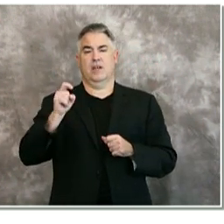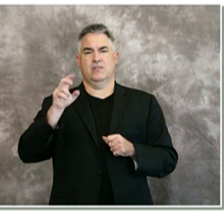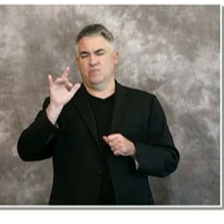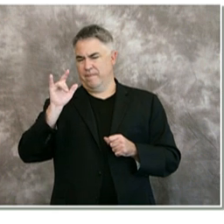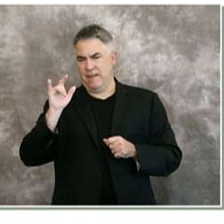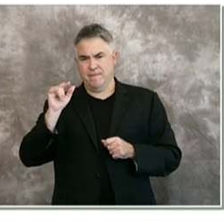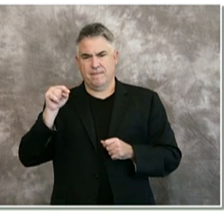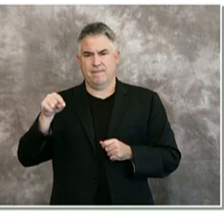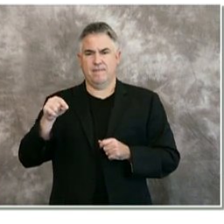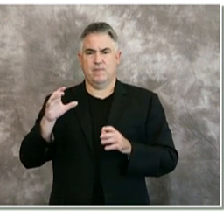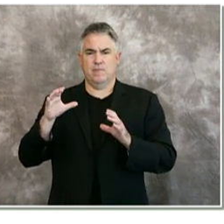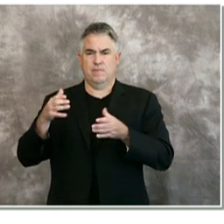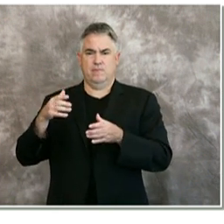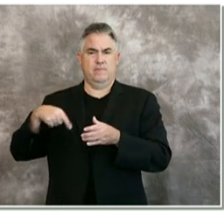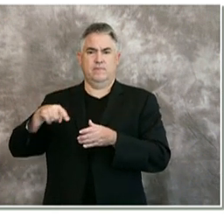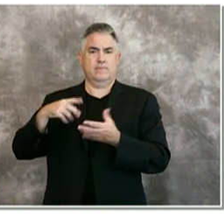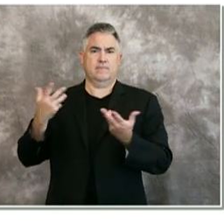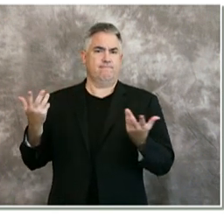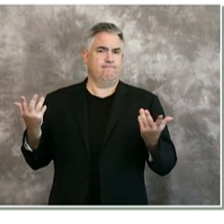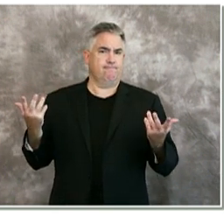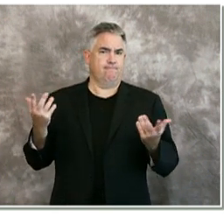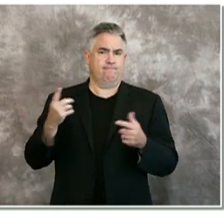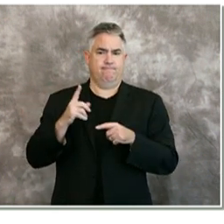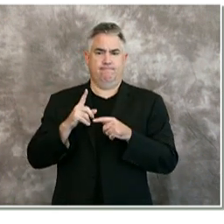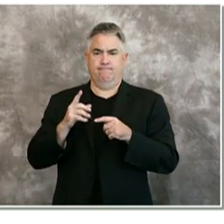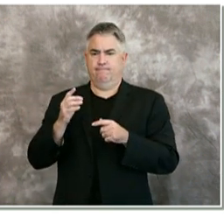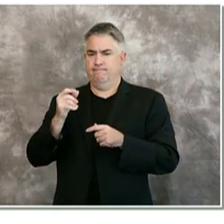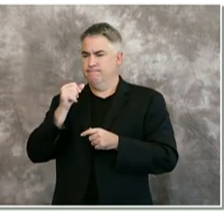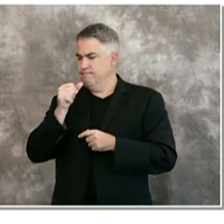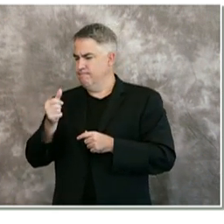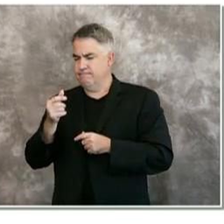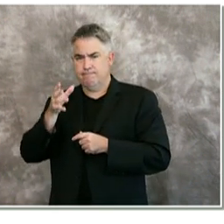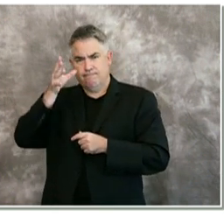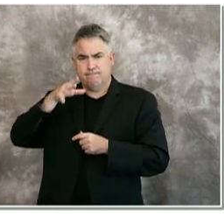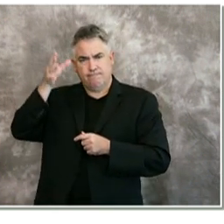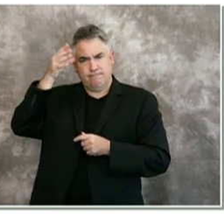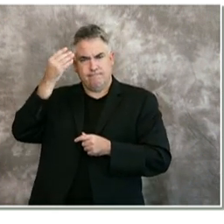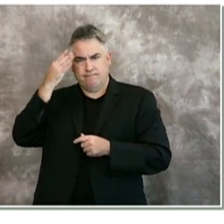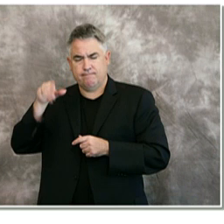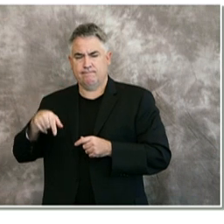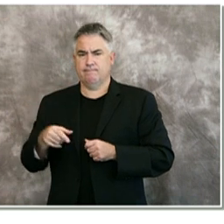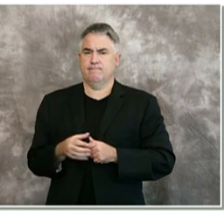125 individuals did not report gender.